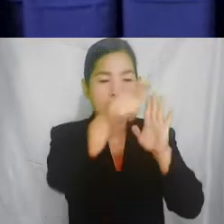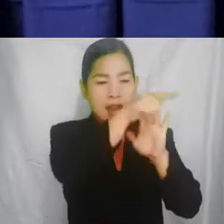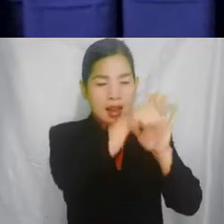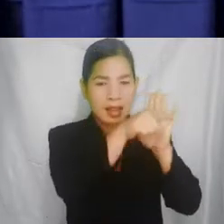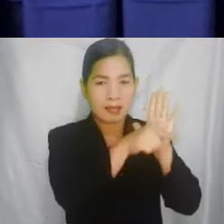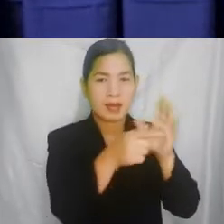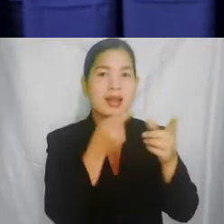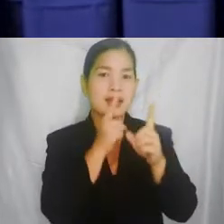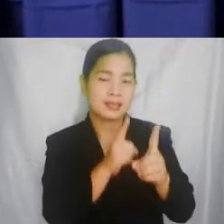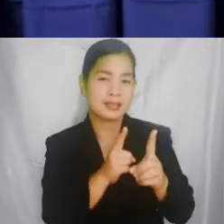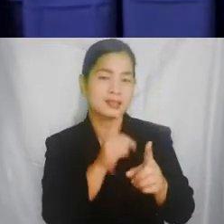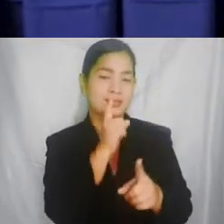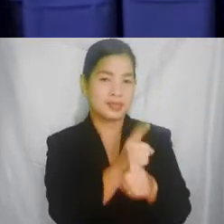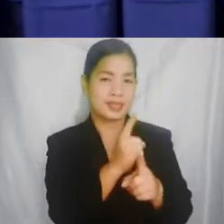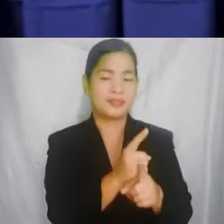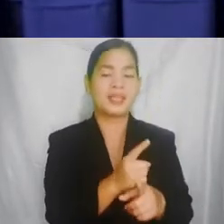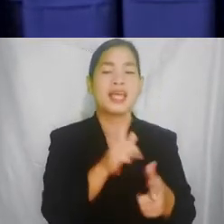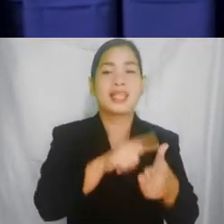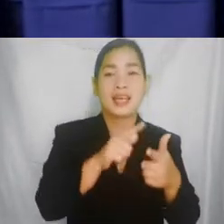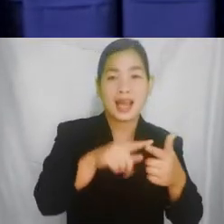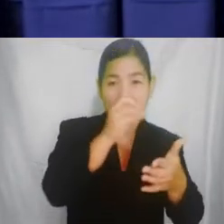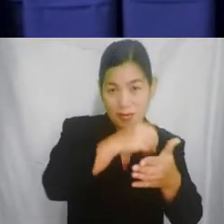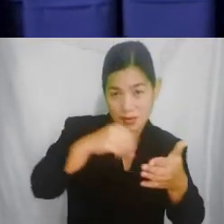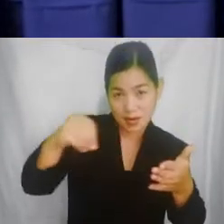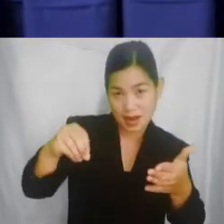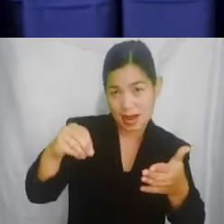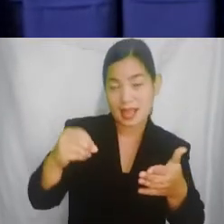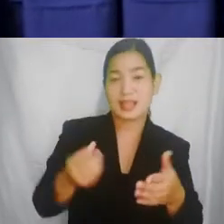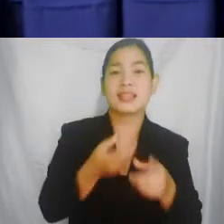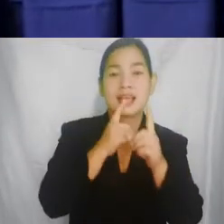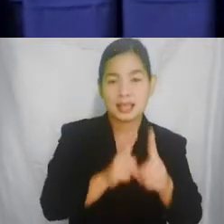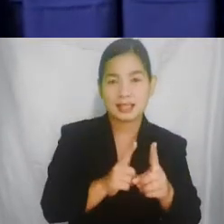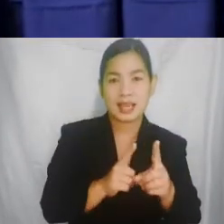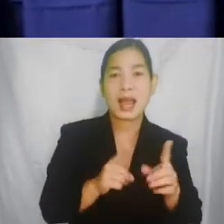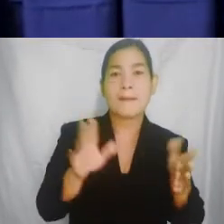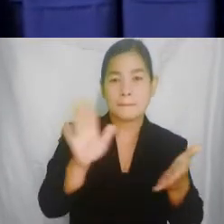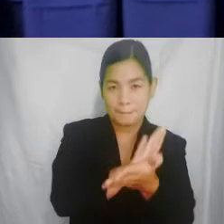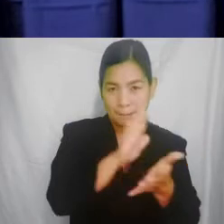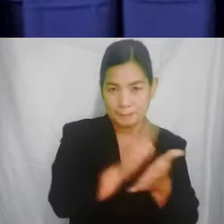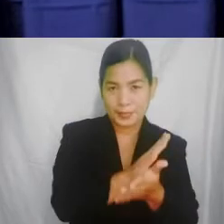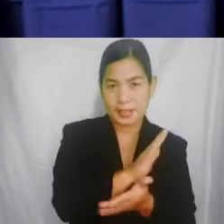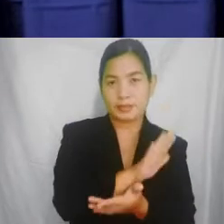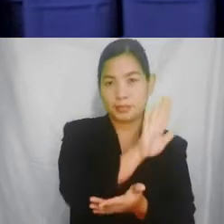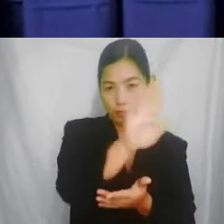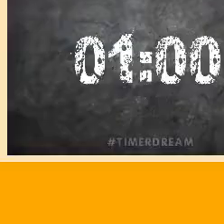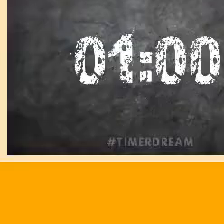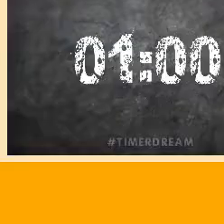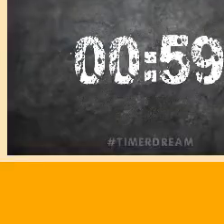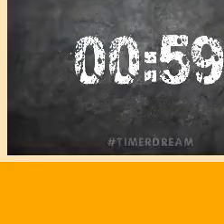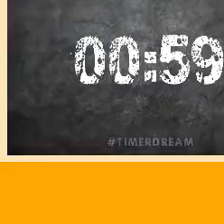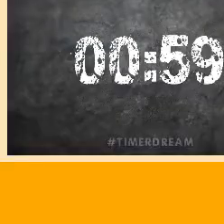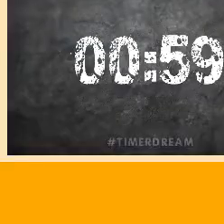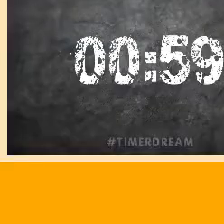in your answer sheets. I will give you 1 minute to do this activity. You may start now.